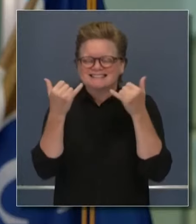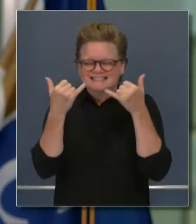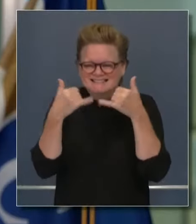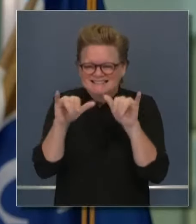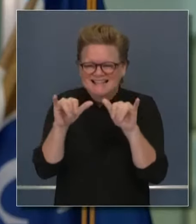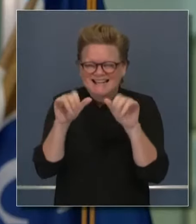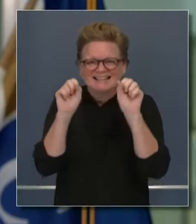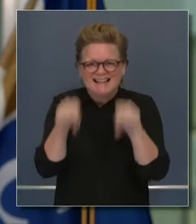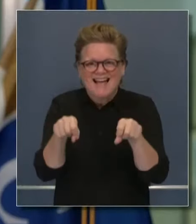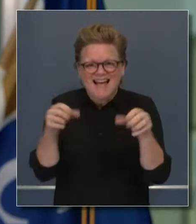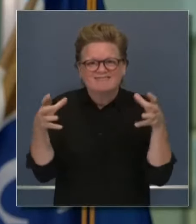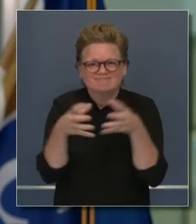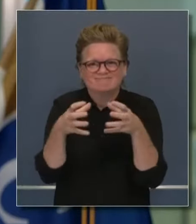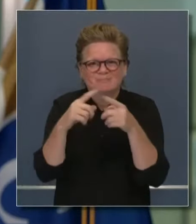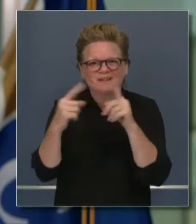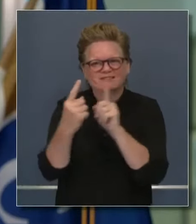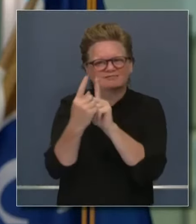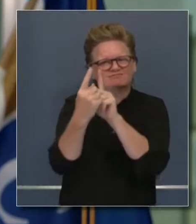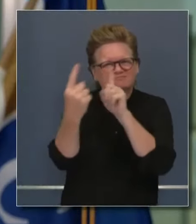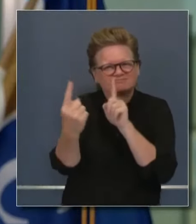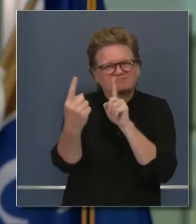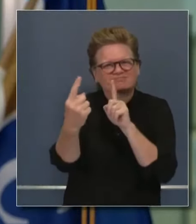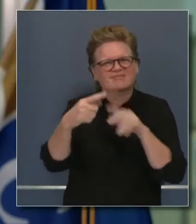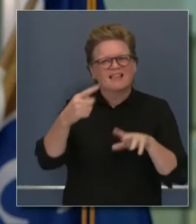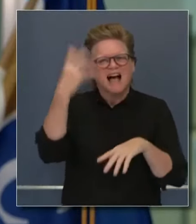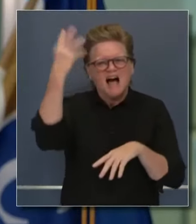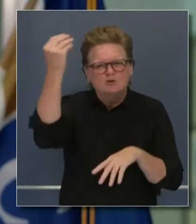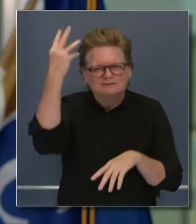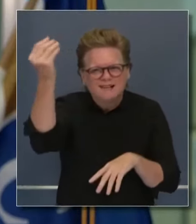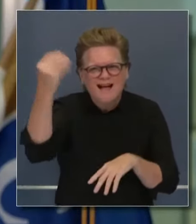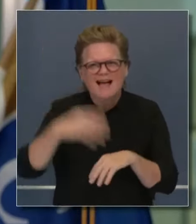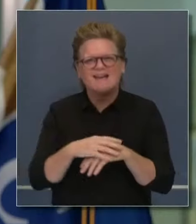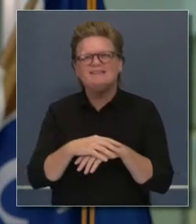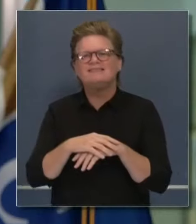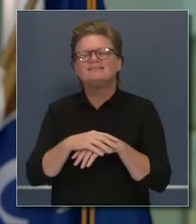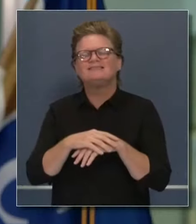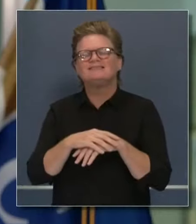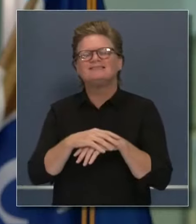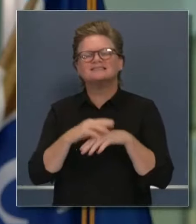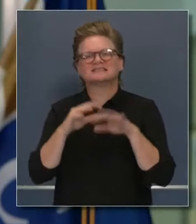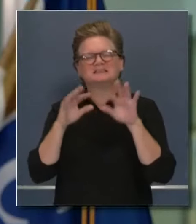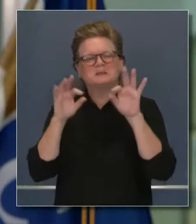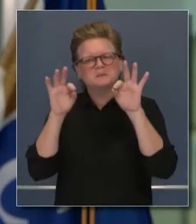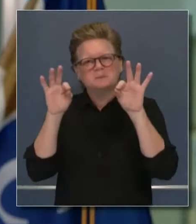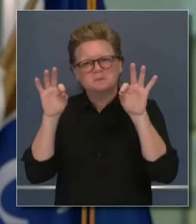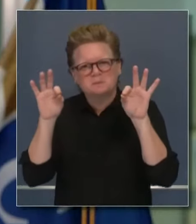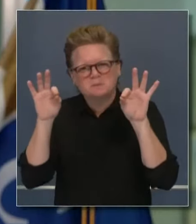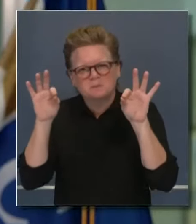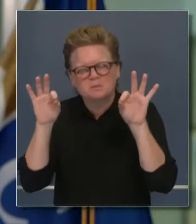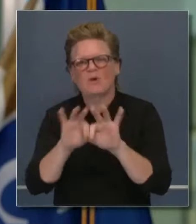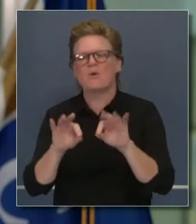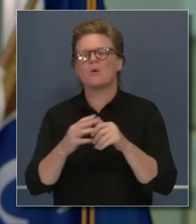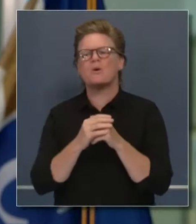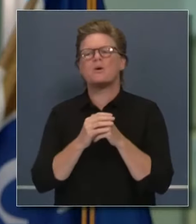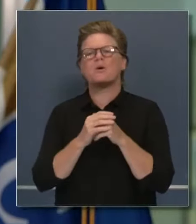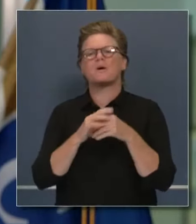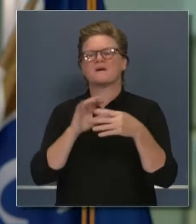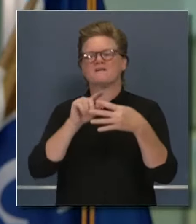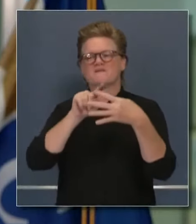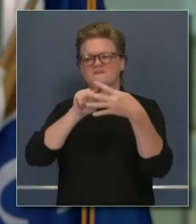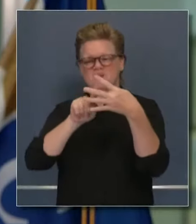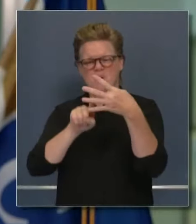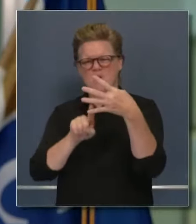distancing, and to wear face coverings and masks, which are the most important non-pharmaceutical interventions in slowing down the